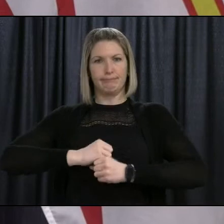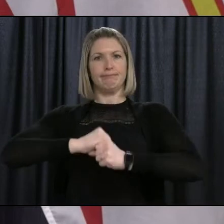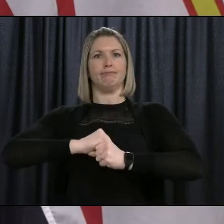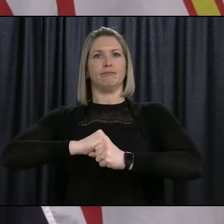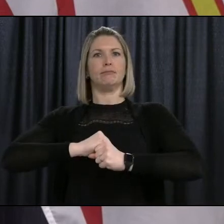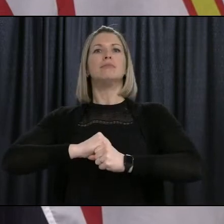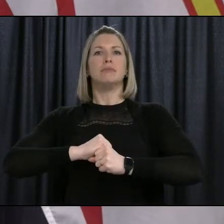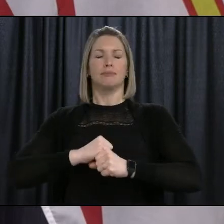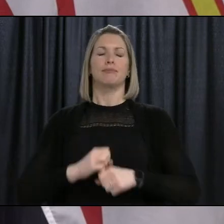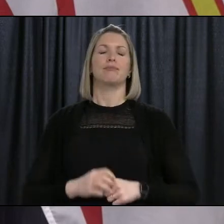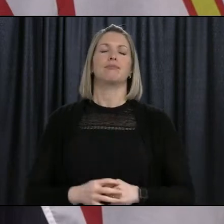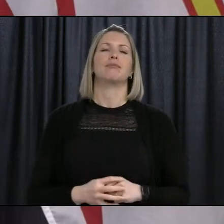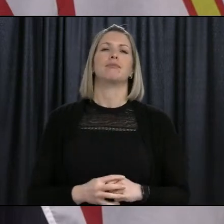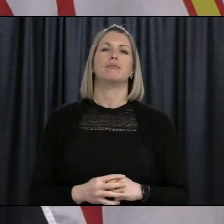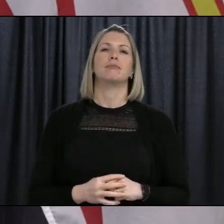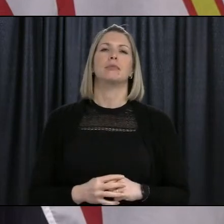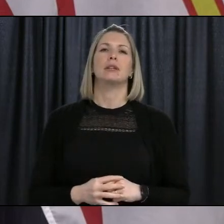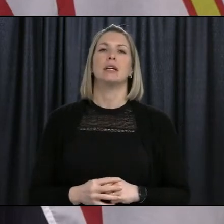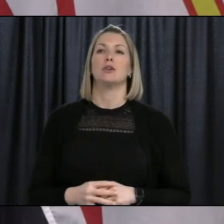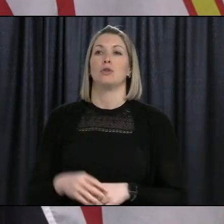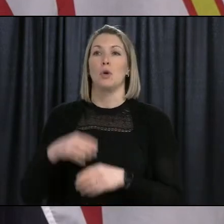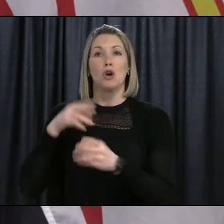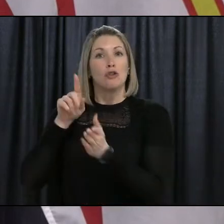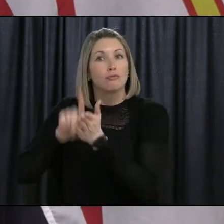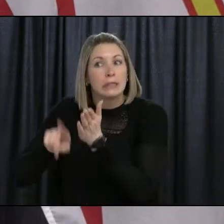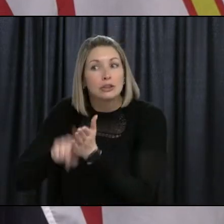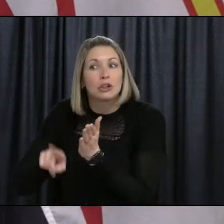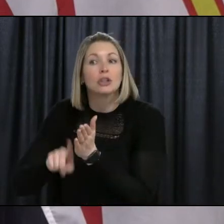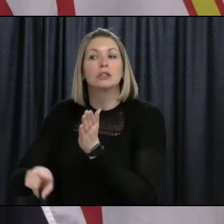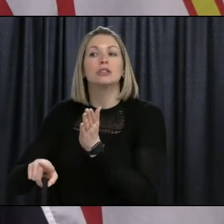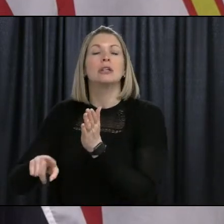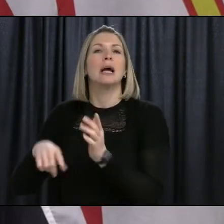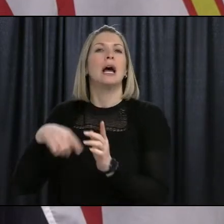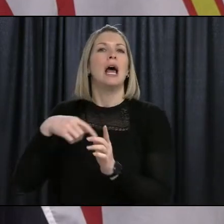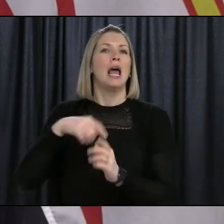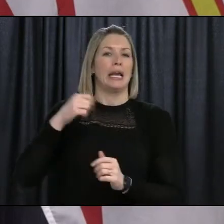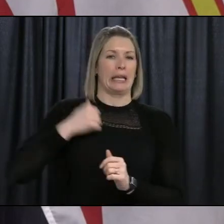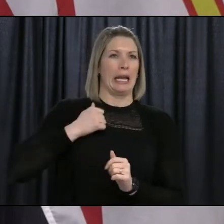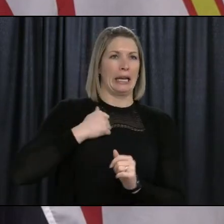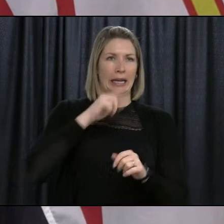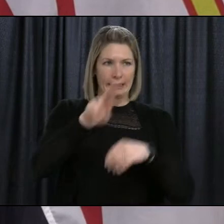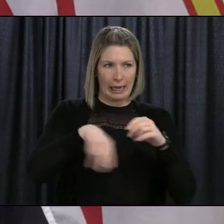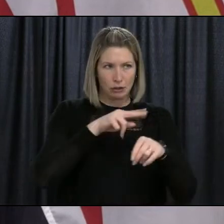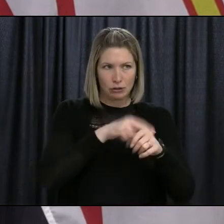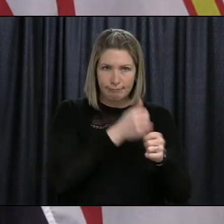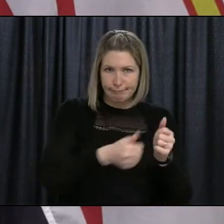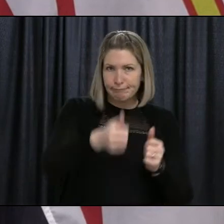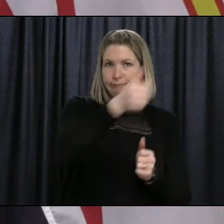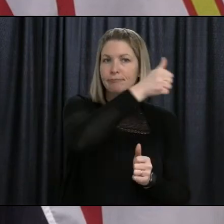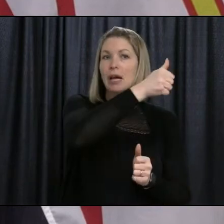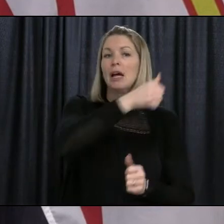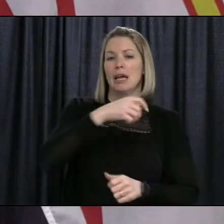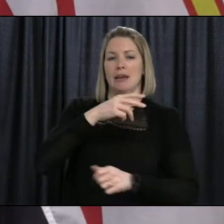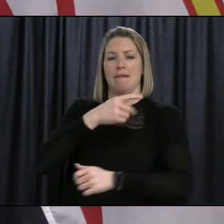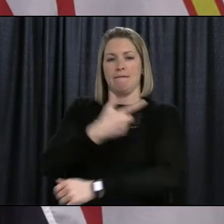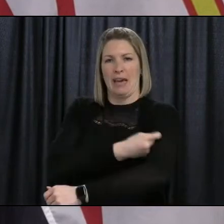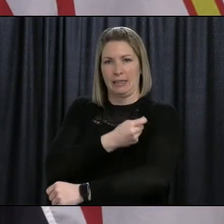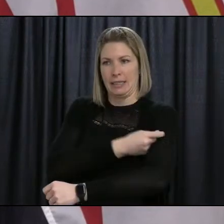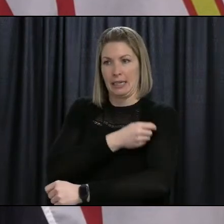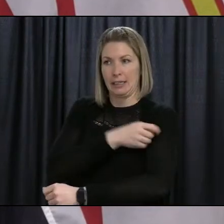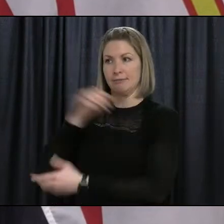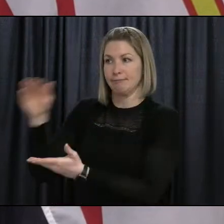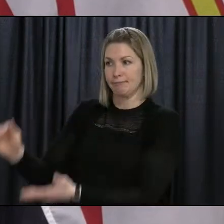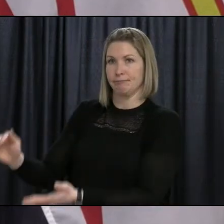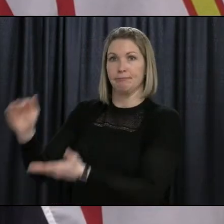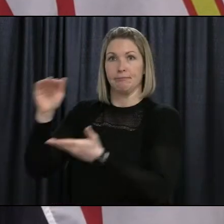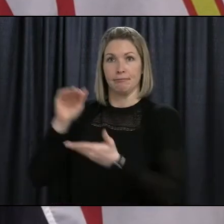This evidence, plus the principles of vaccine science and immunology, and our limited vaccine supply, leads me to recommend